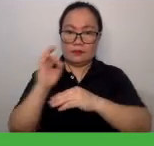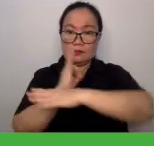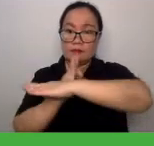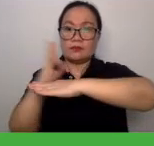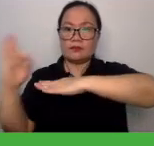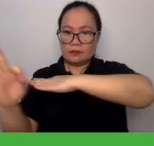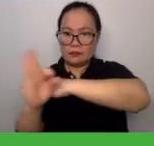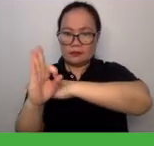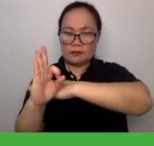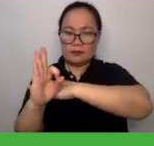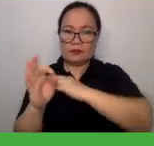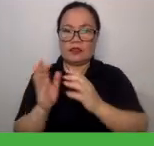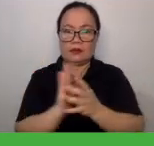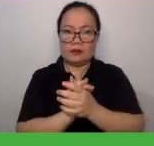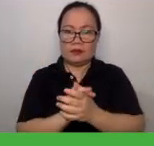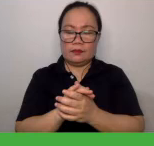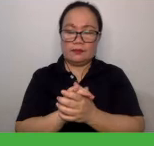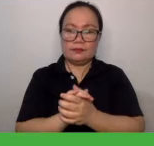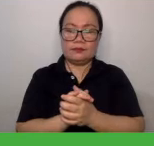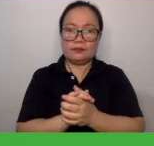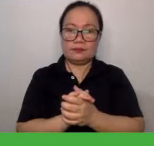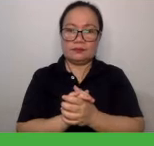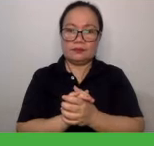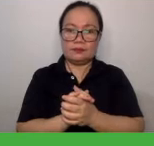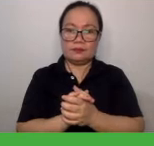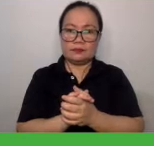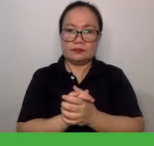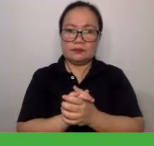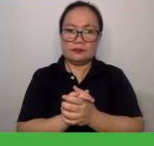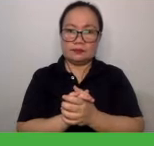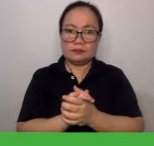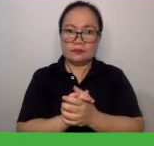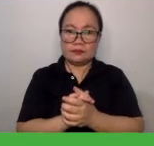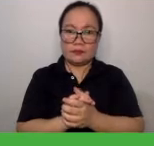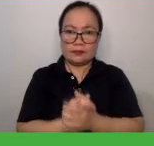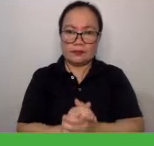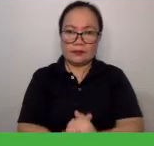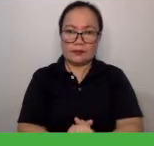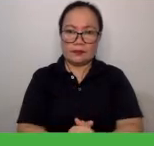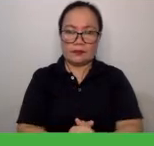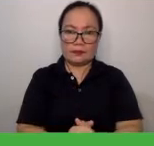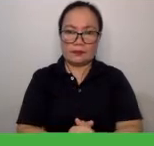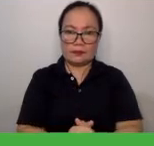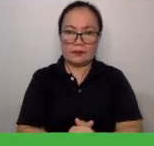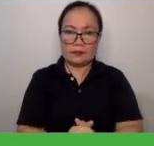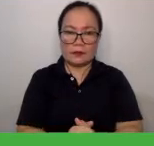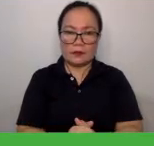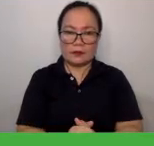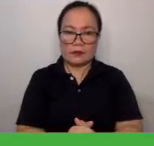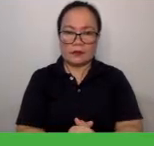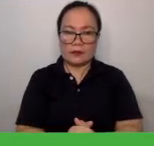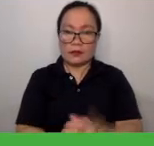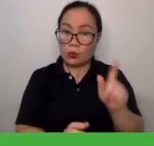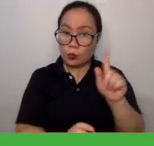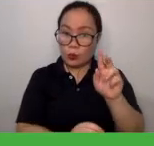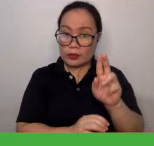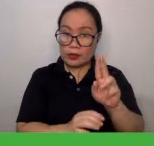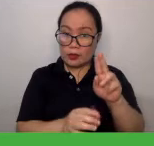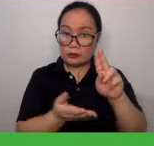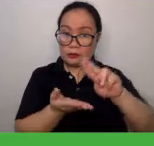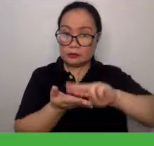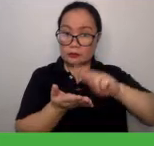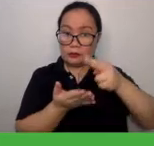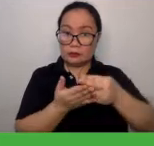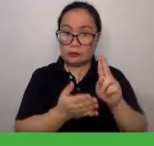1 mile is equivalent to 5,280 feet. Okay, laging ganon. Kung ano yung unit mo